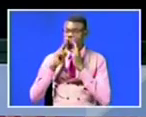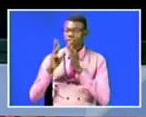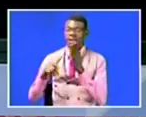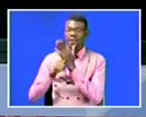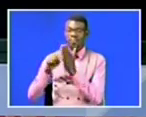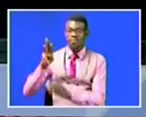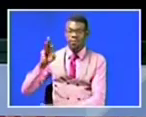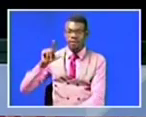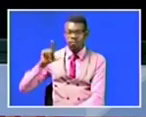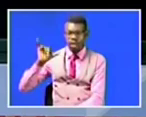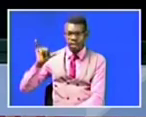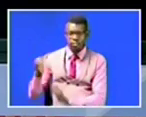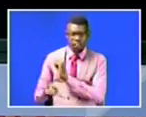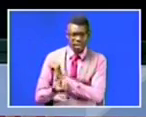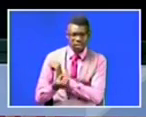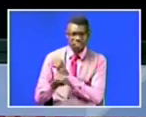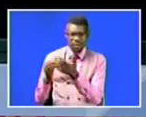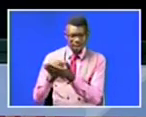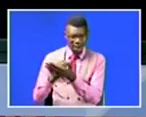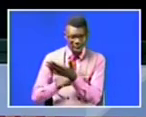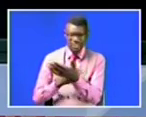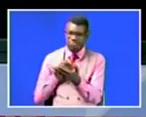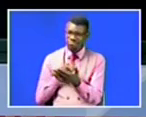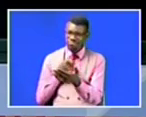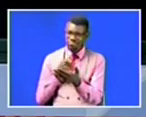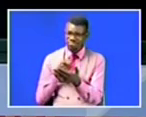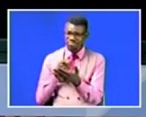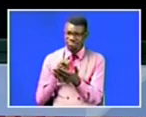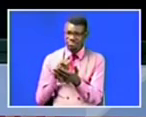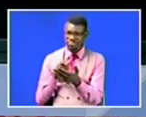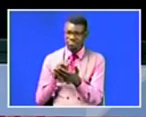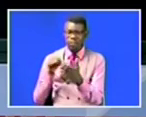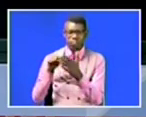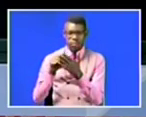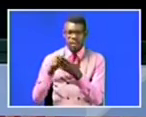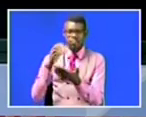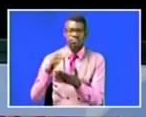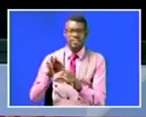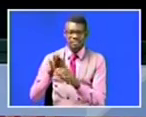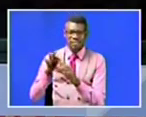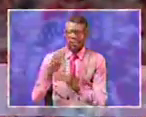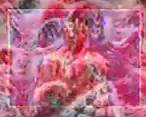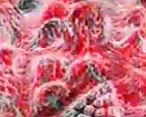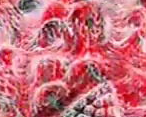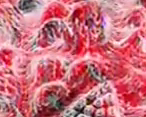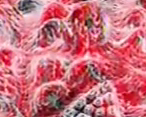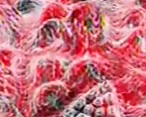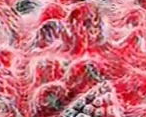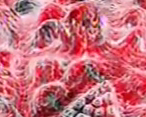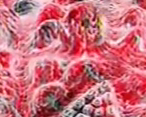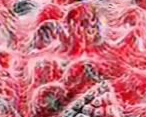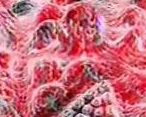of a type of a cancer that has been associated with too much hot tea. Take a look.